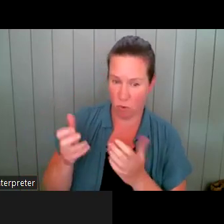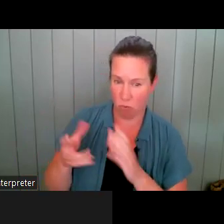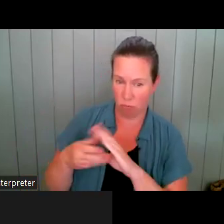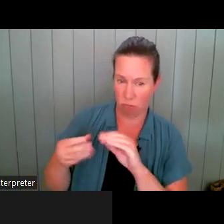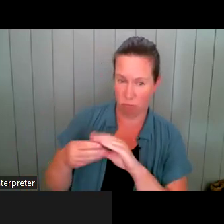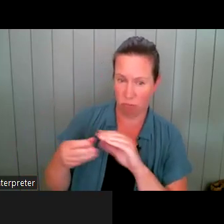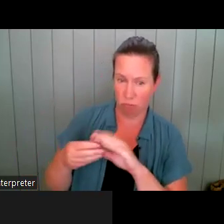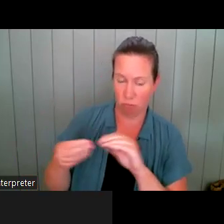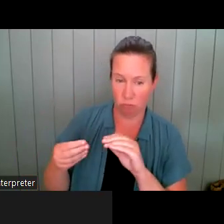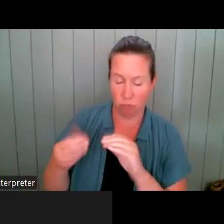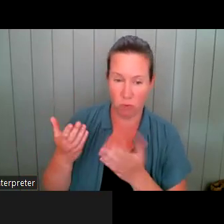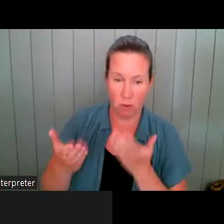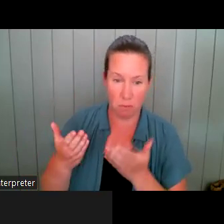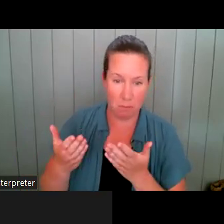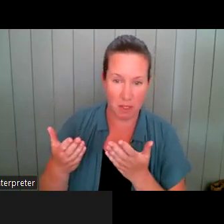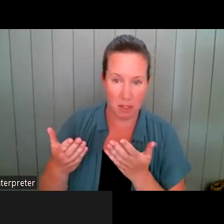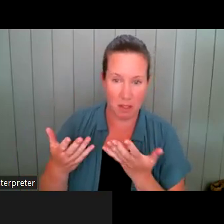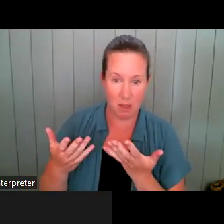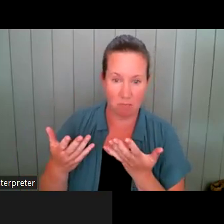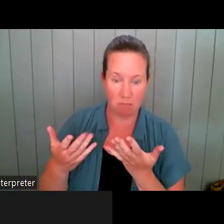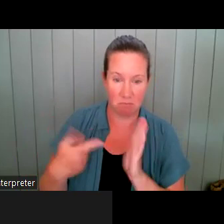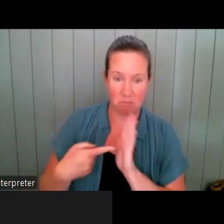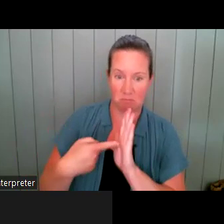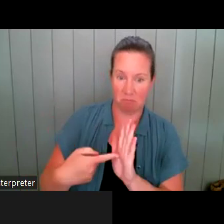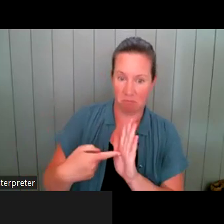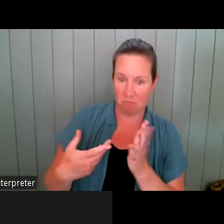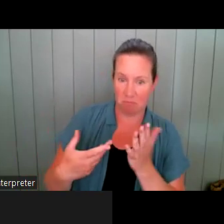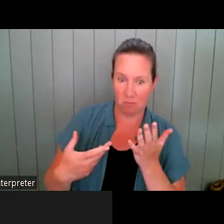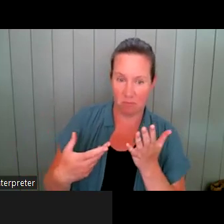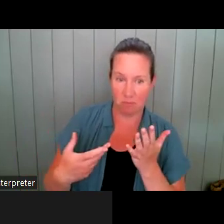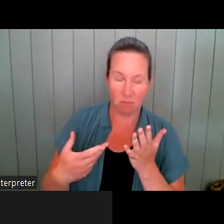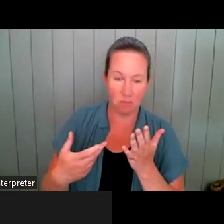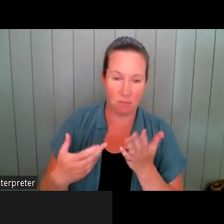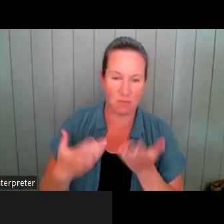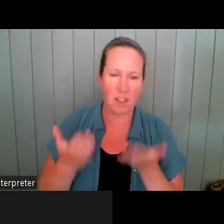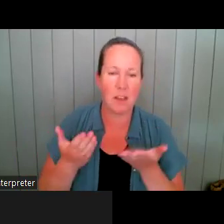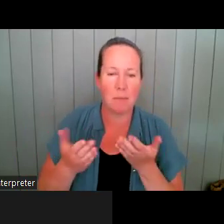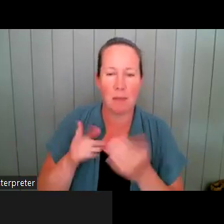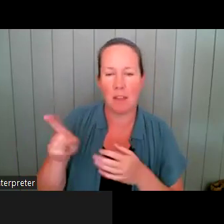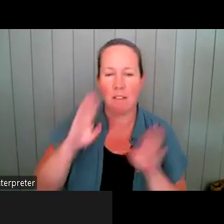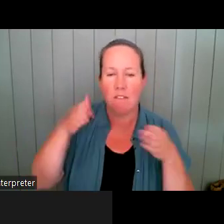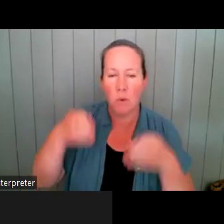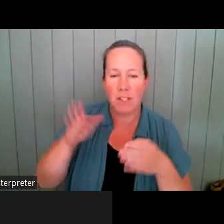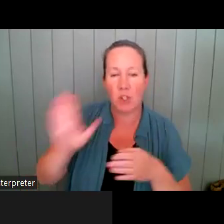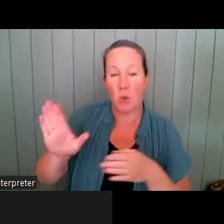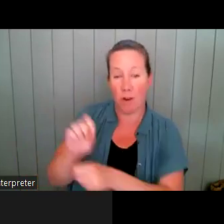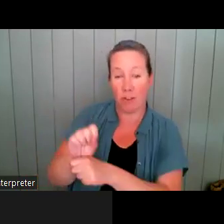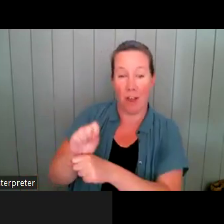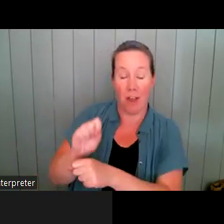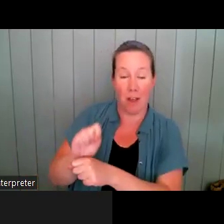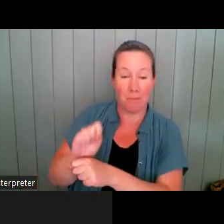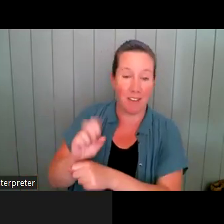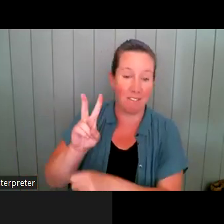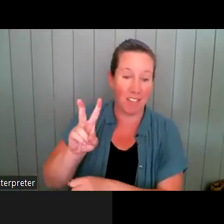sort of read us through, if you wanted to focus on the vocational rehabilitation counselor, Yes, sort of what yes, that page